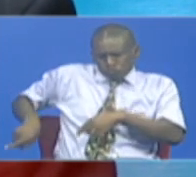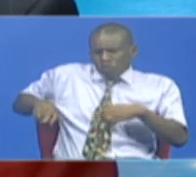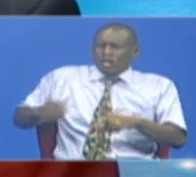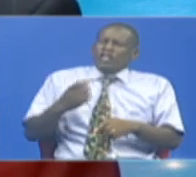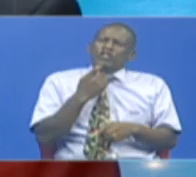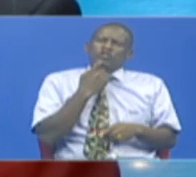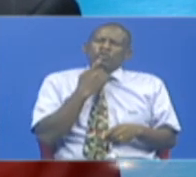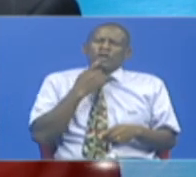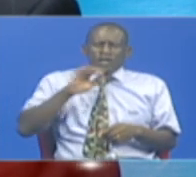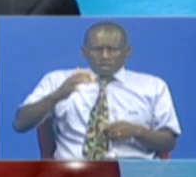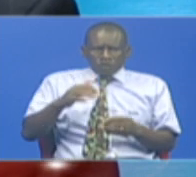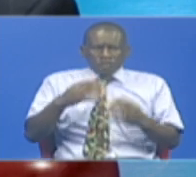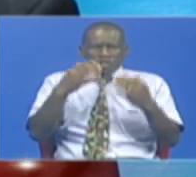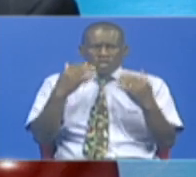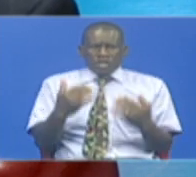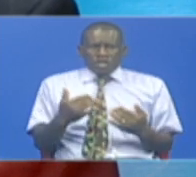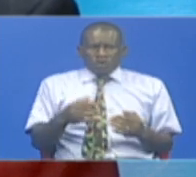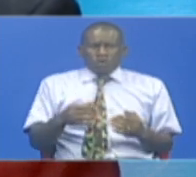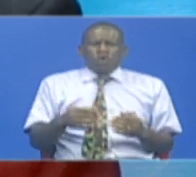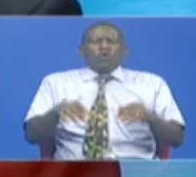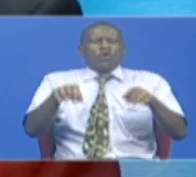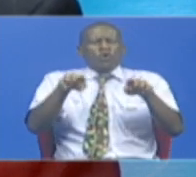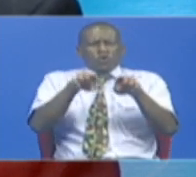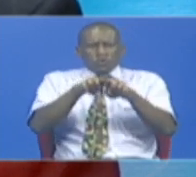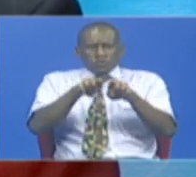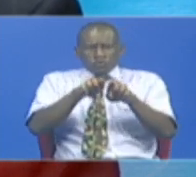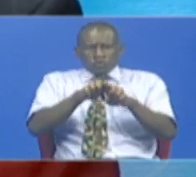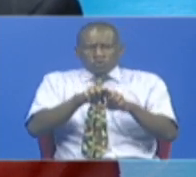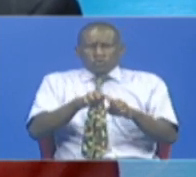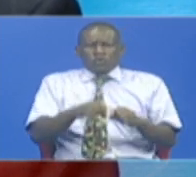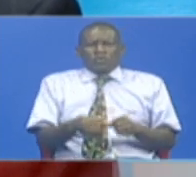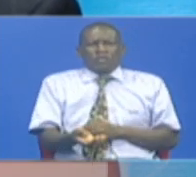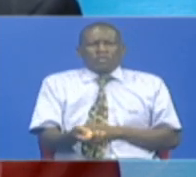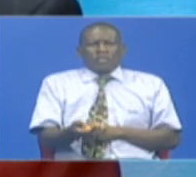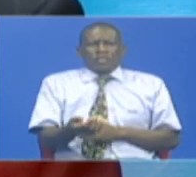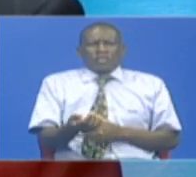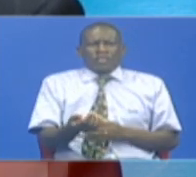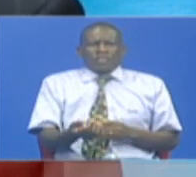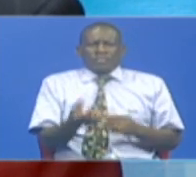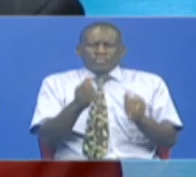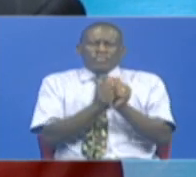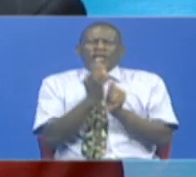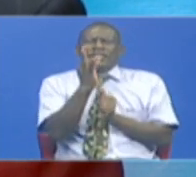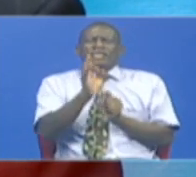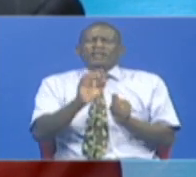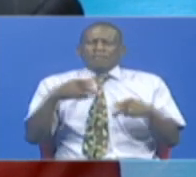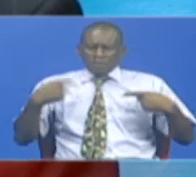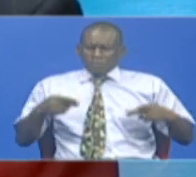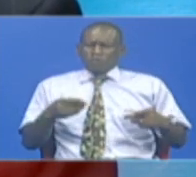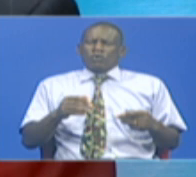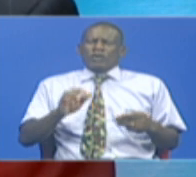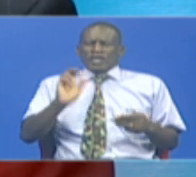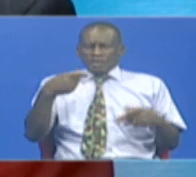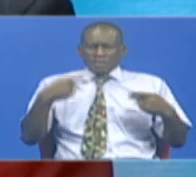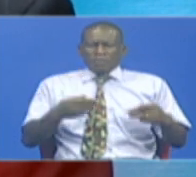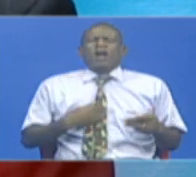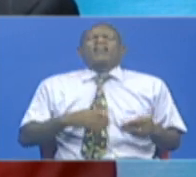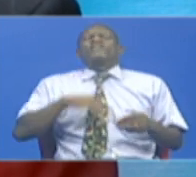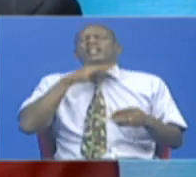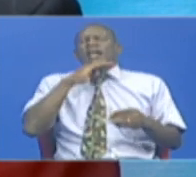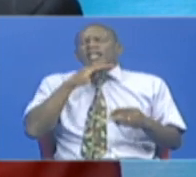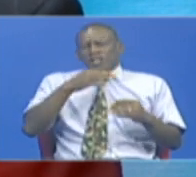is unfortunate that we have also lost a total of 13 Kenyans from this